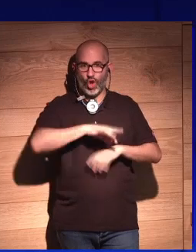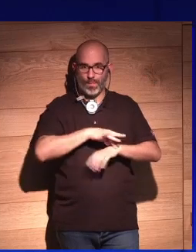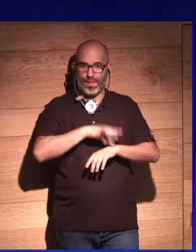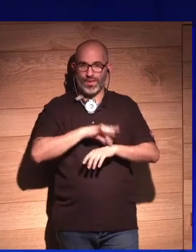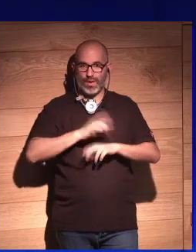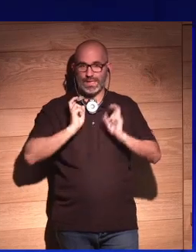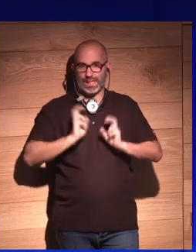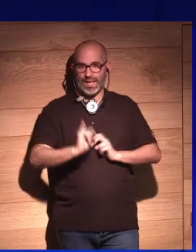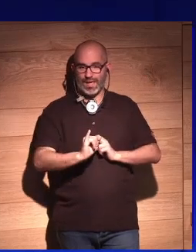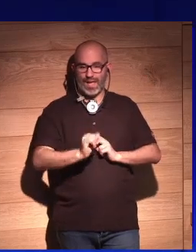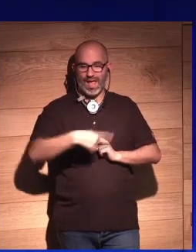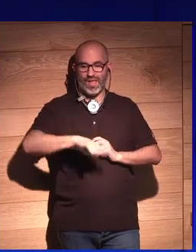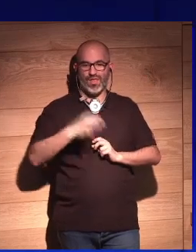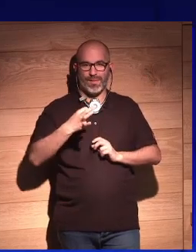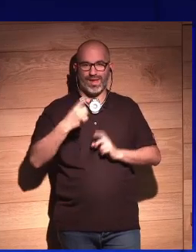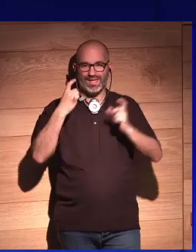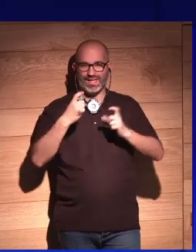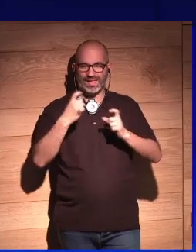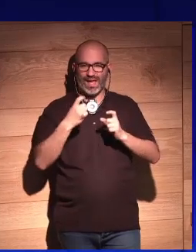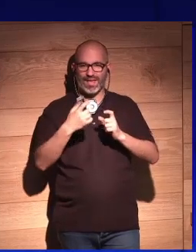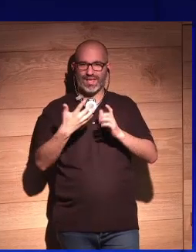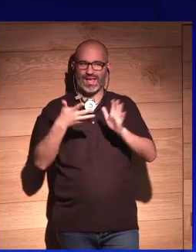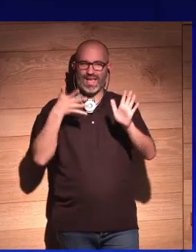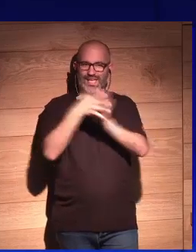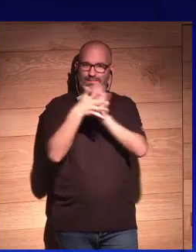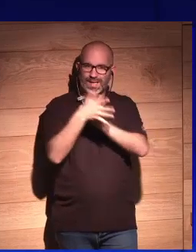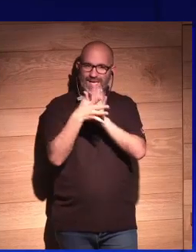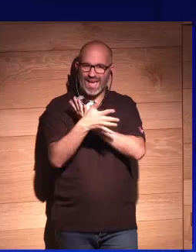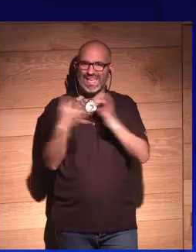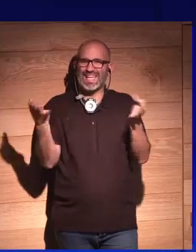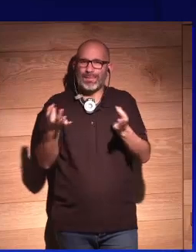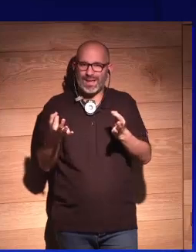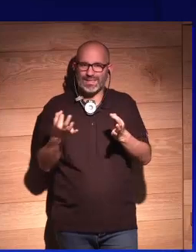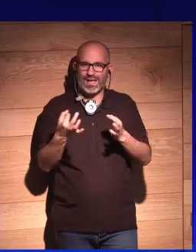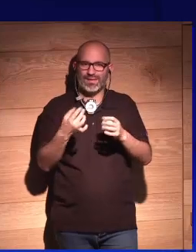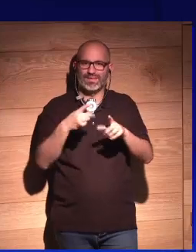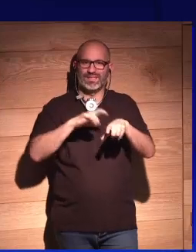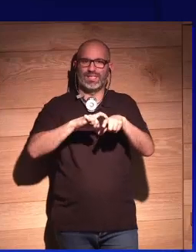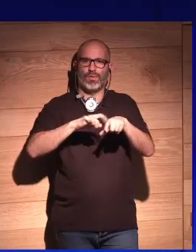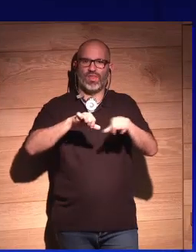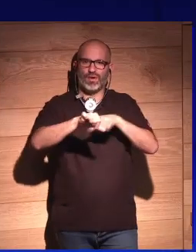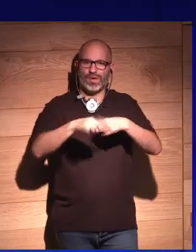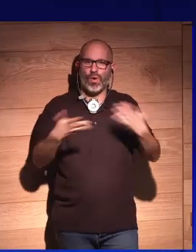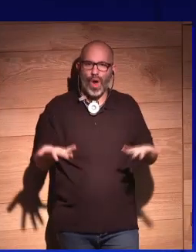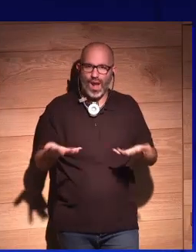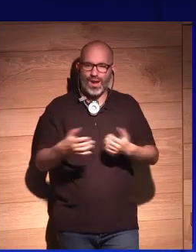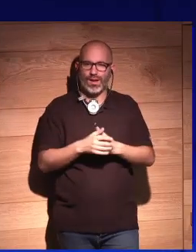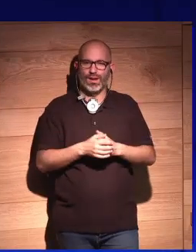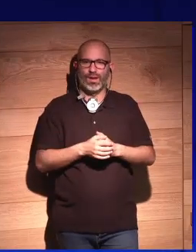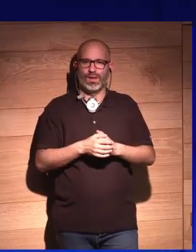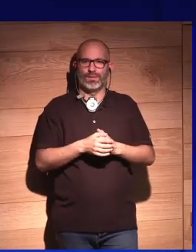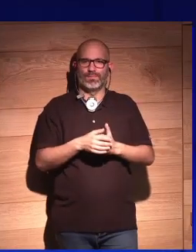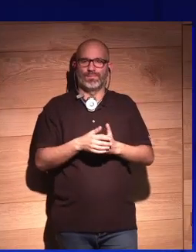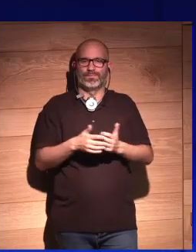tell you, explain to you what is happening, the kind of surgery that needs to take place, and I need you to